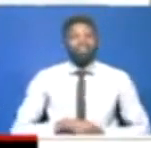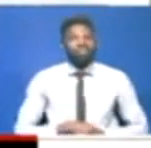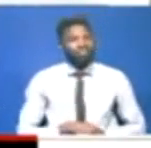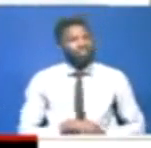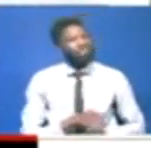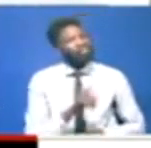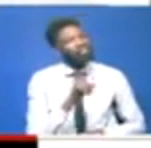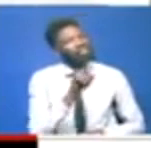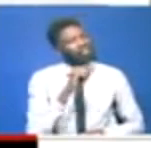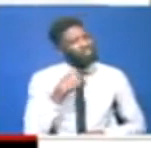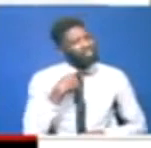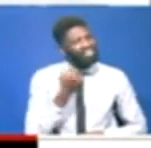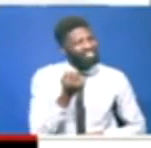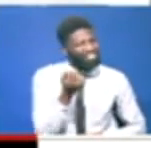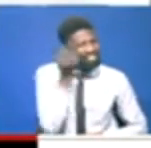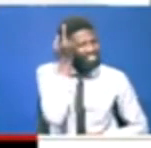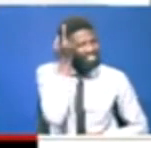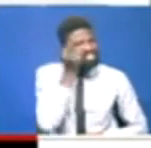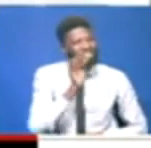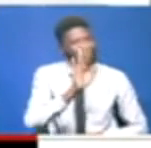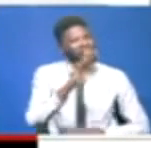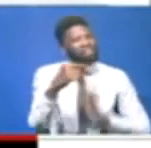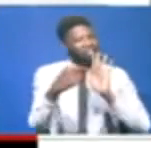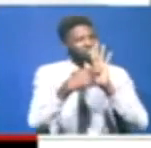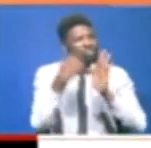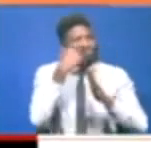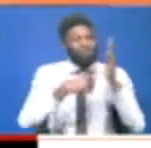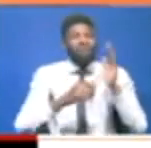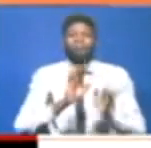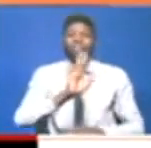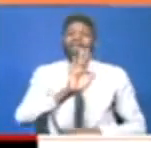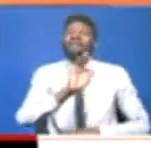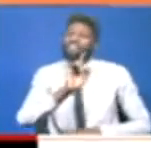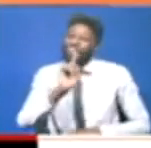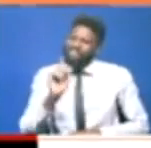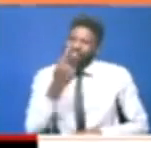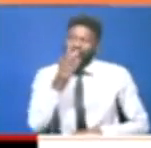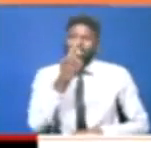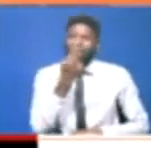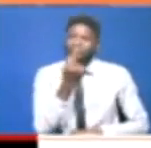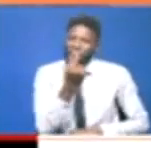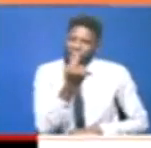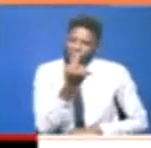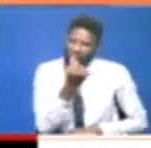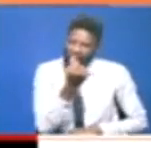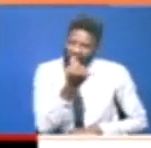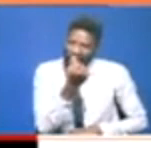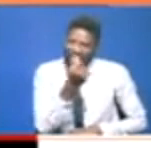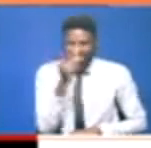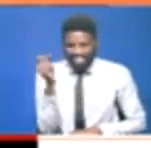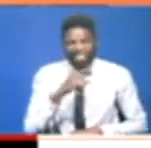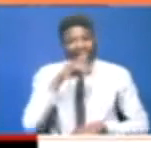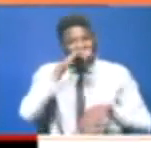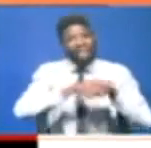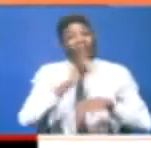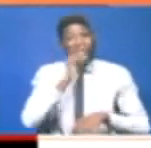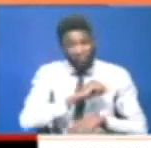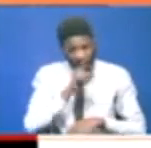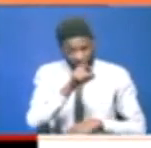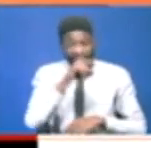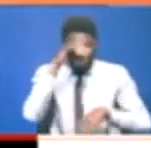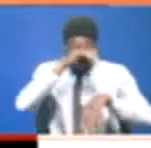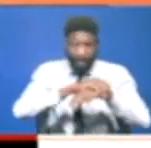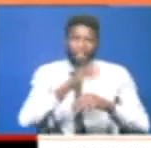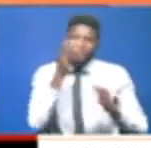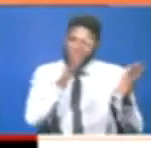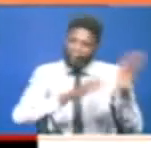What I'm getting from you is your first paycheck. Yes. You should start planning for your last paycheck. Exactly. How do you